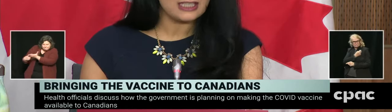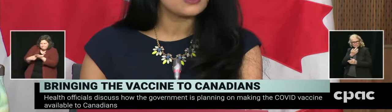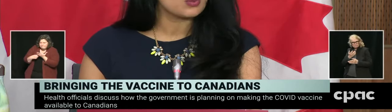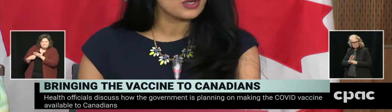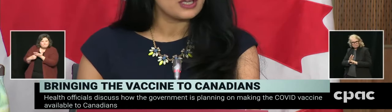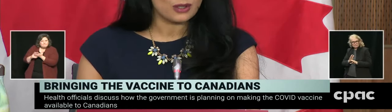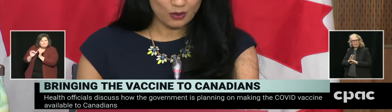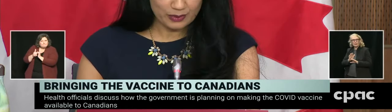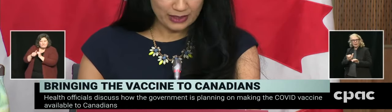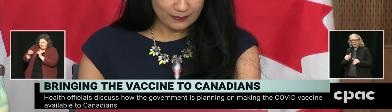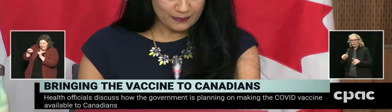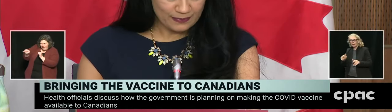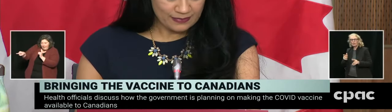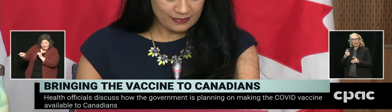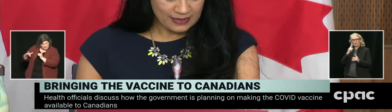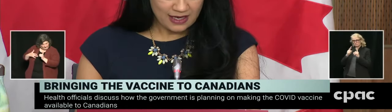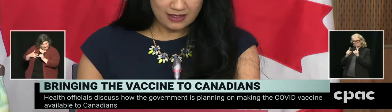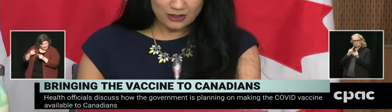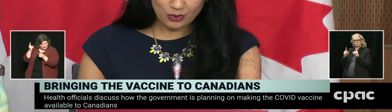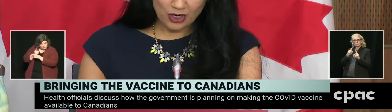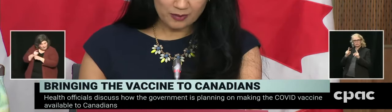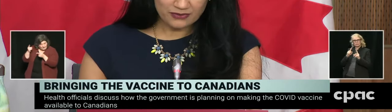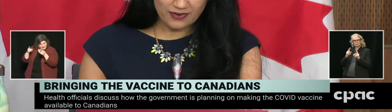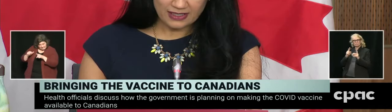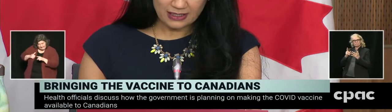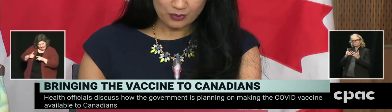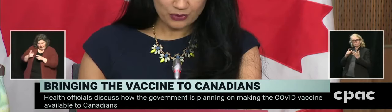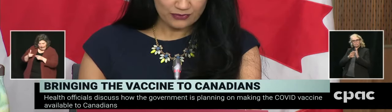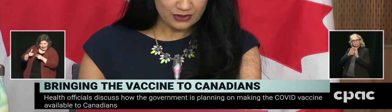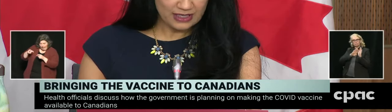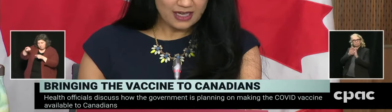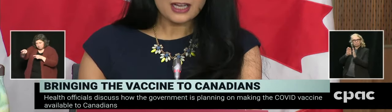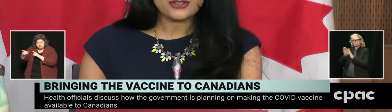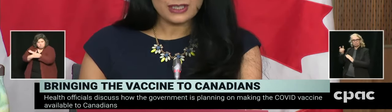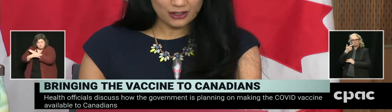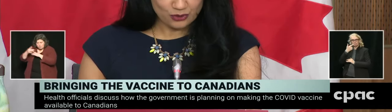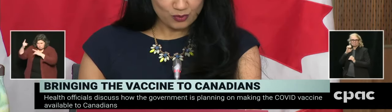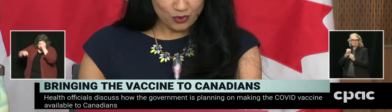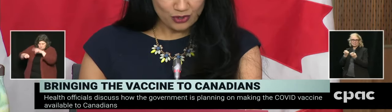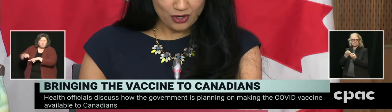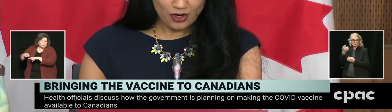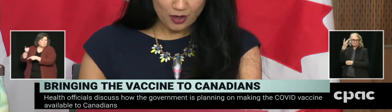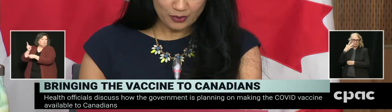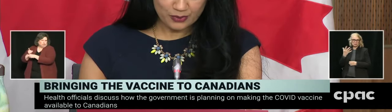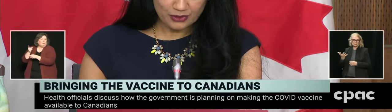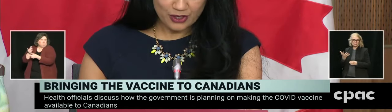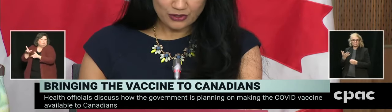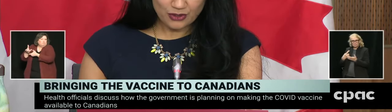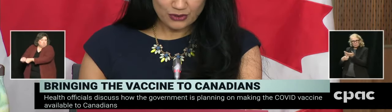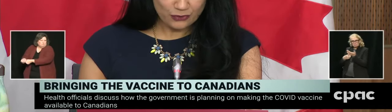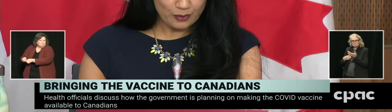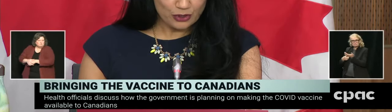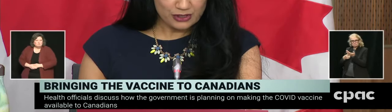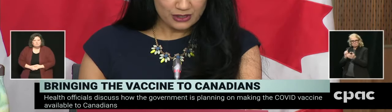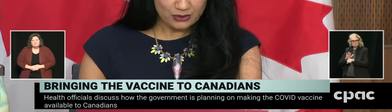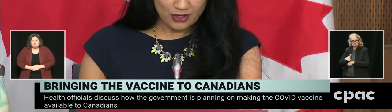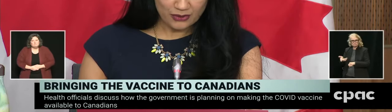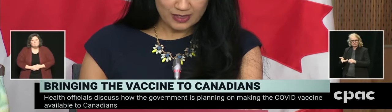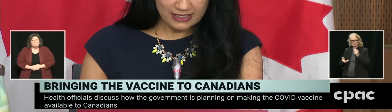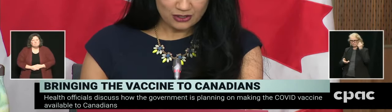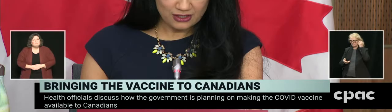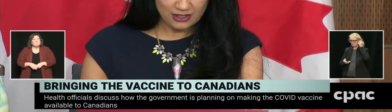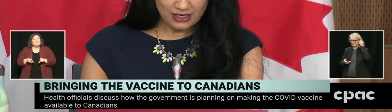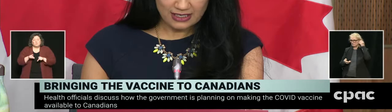scientific teams working globally. Canada's requirements for vaccine approval under the interim order are comparable to those for an emergency